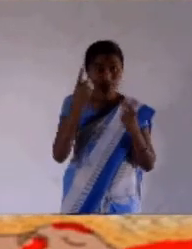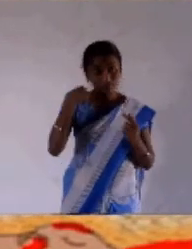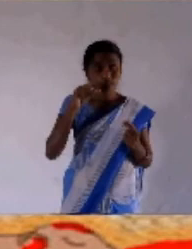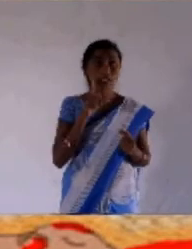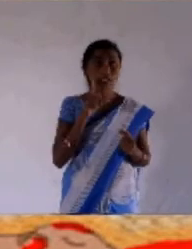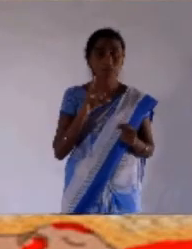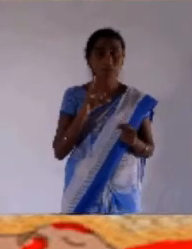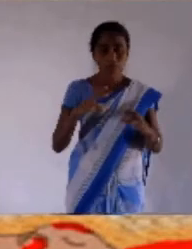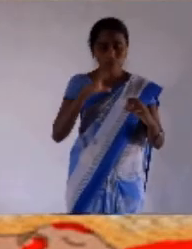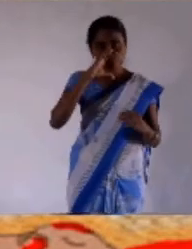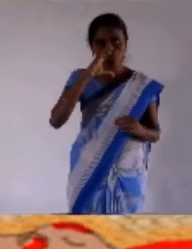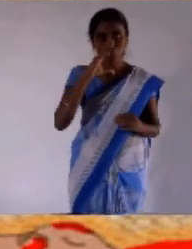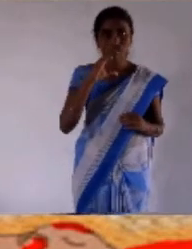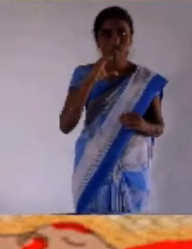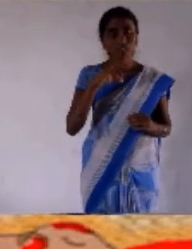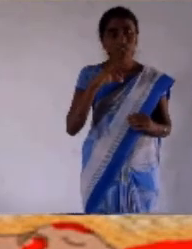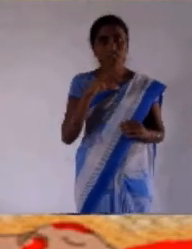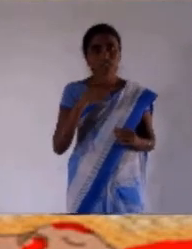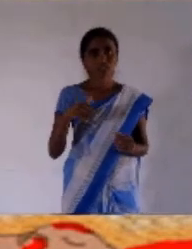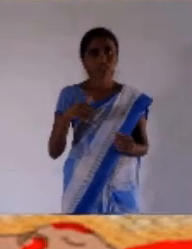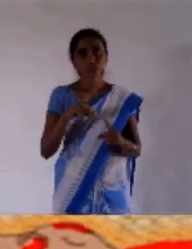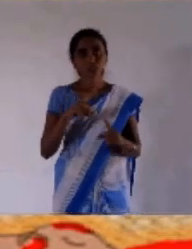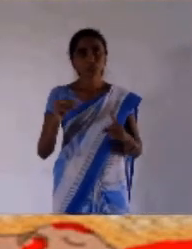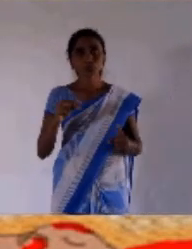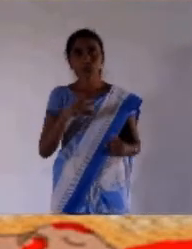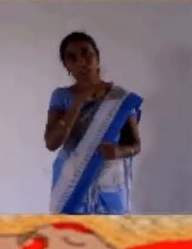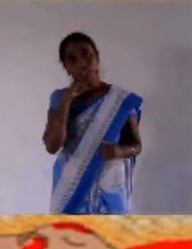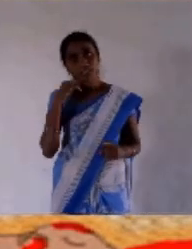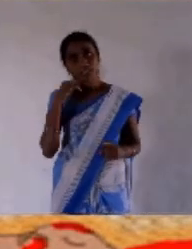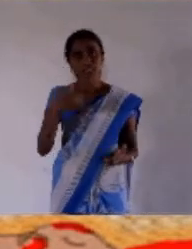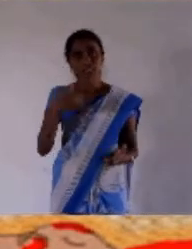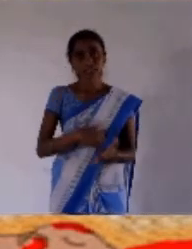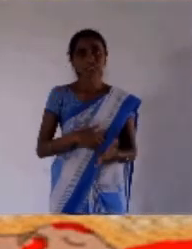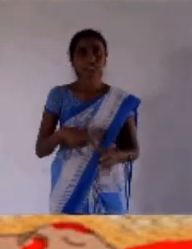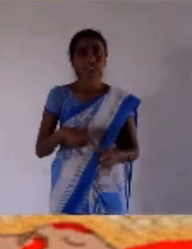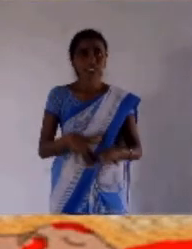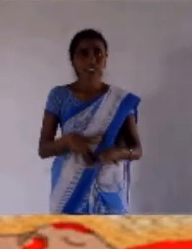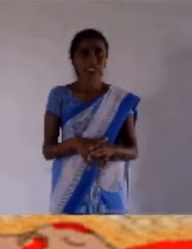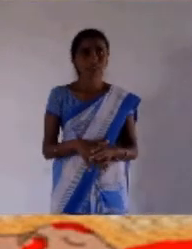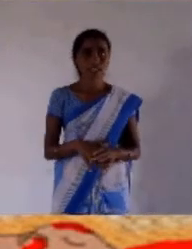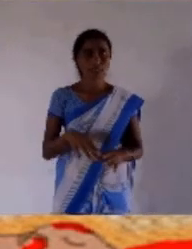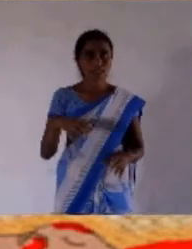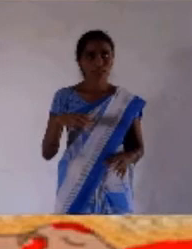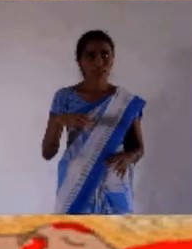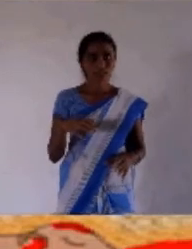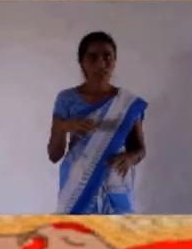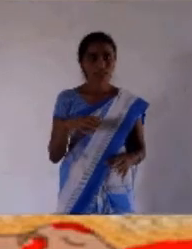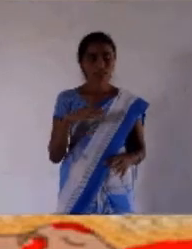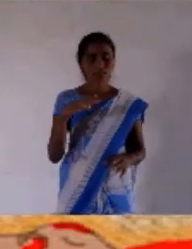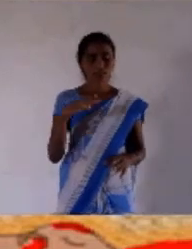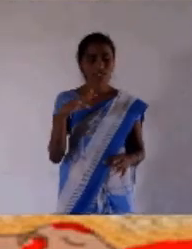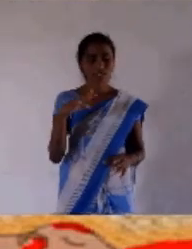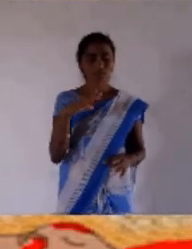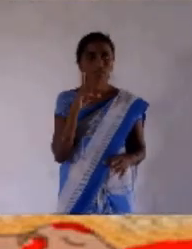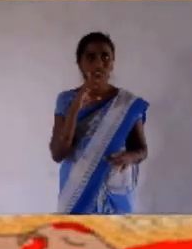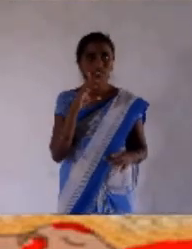She cried for the mongoose for killing it in haste.